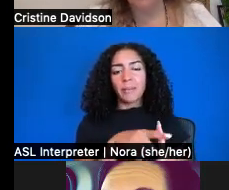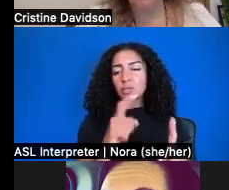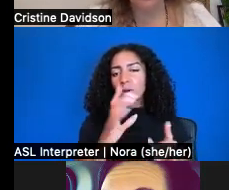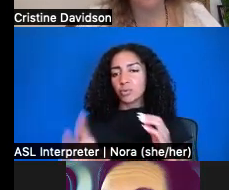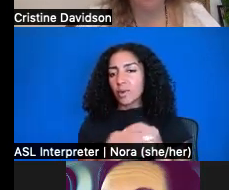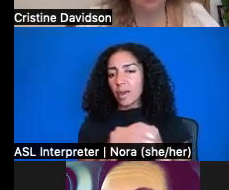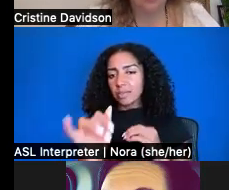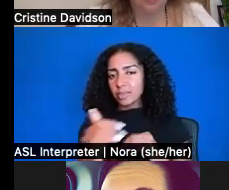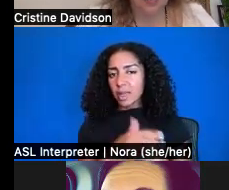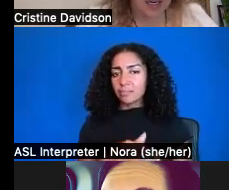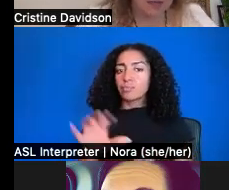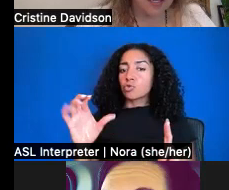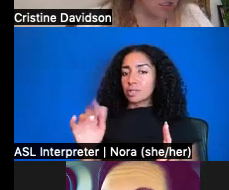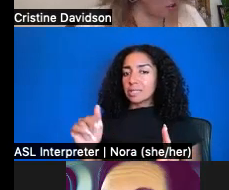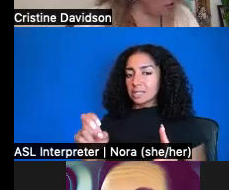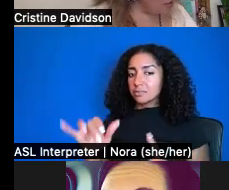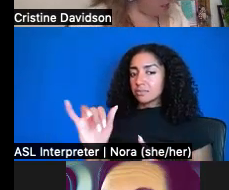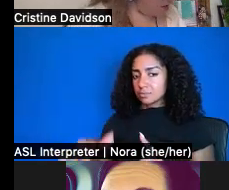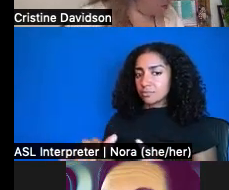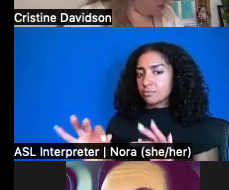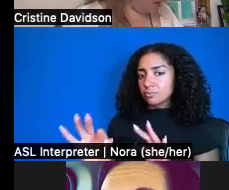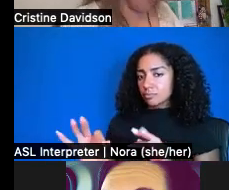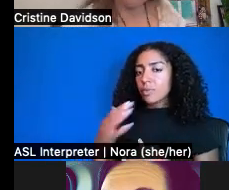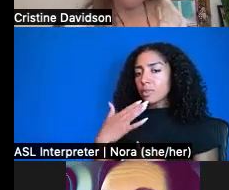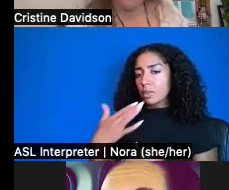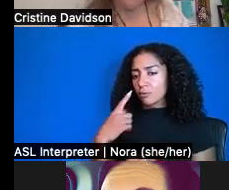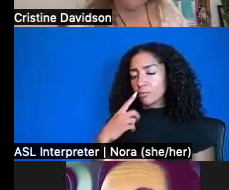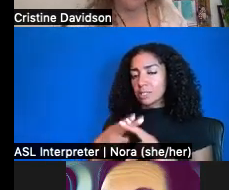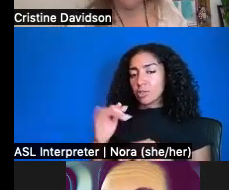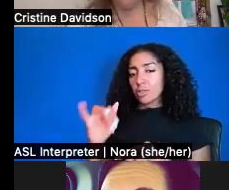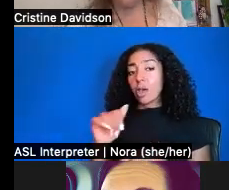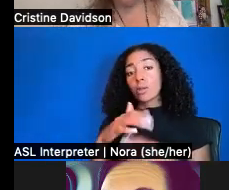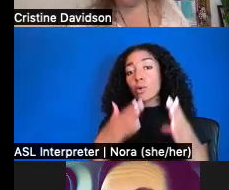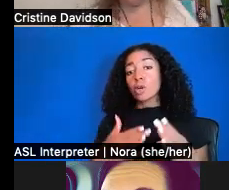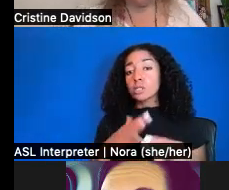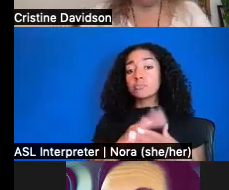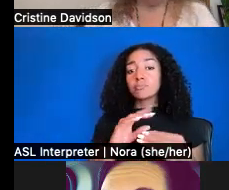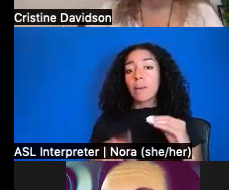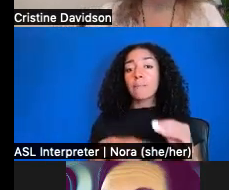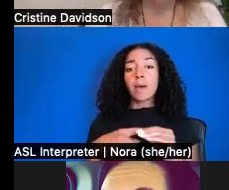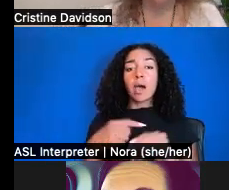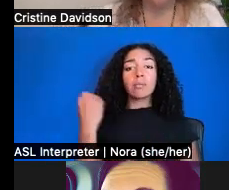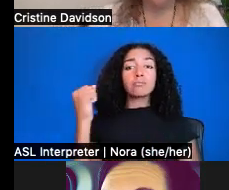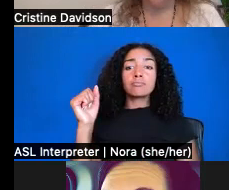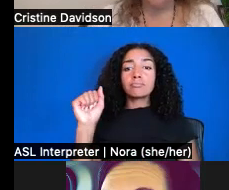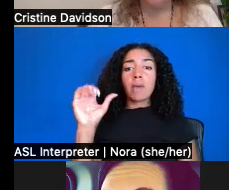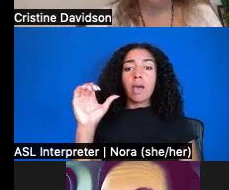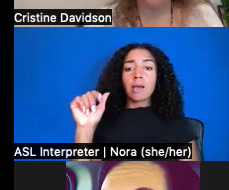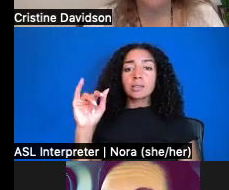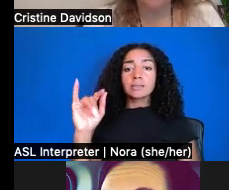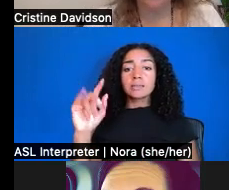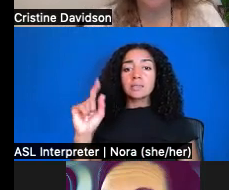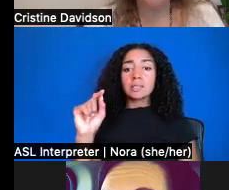about the activist, right? Like in activist circles, how it's another place where that grooming